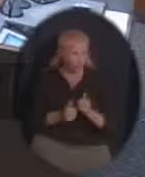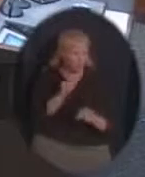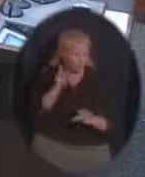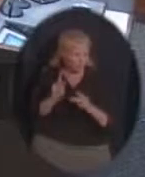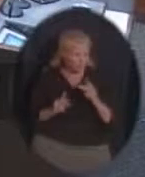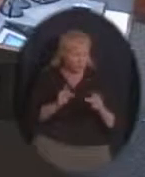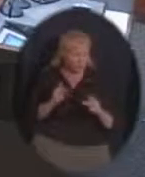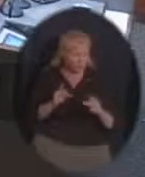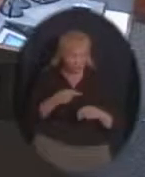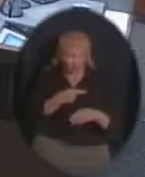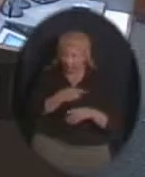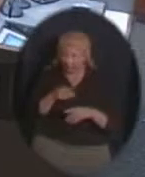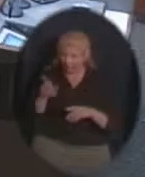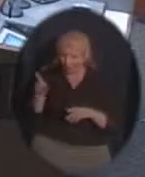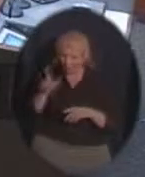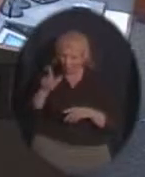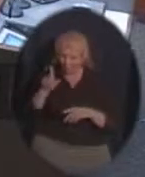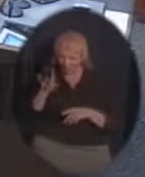easily?